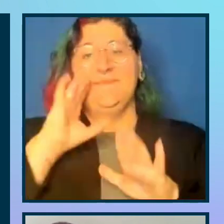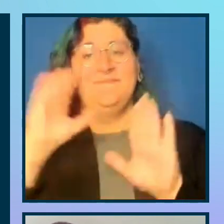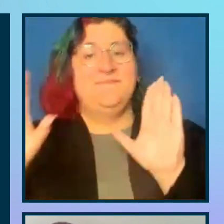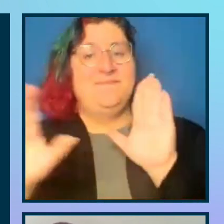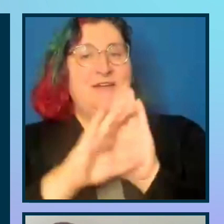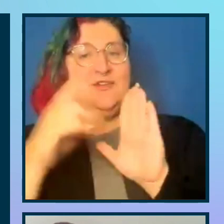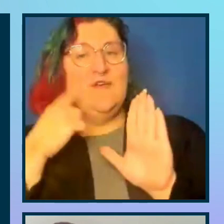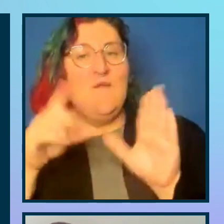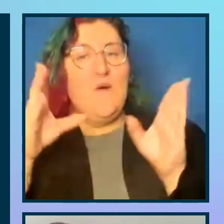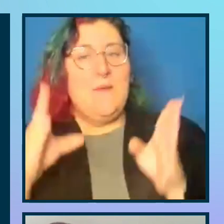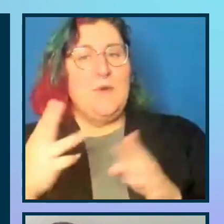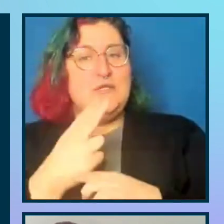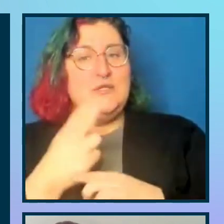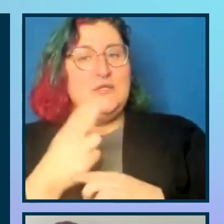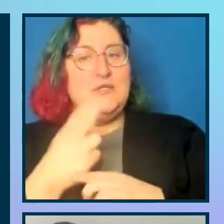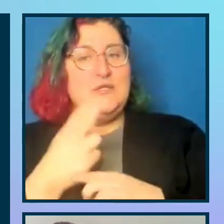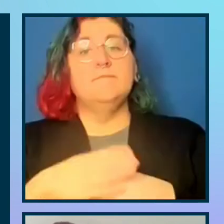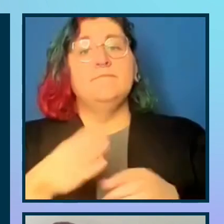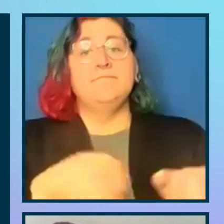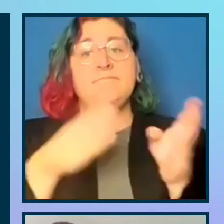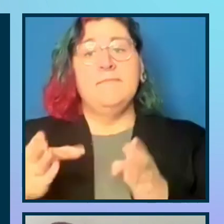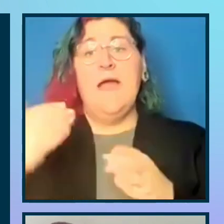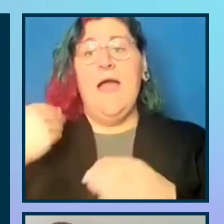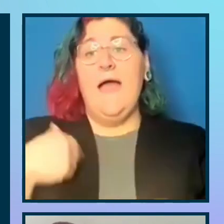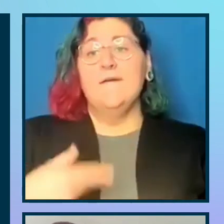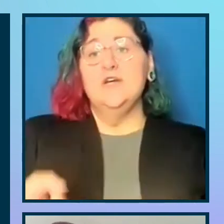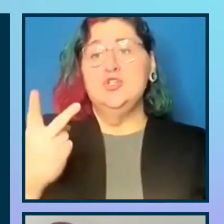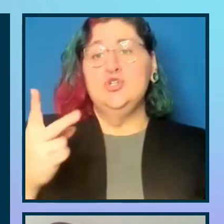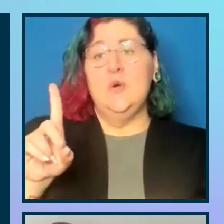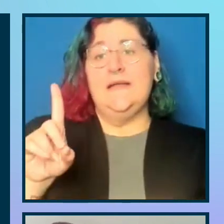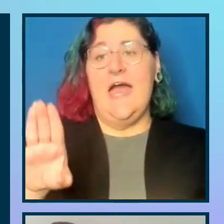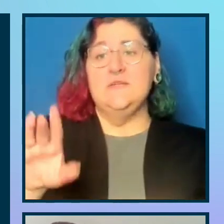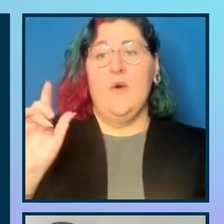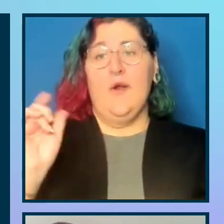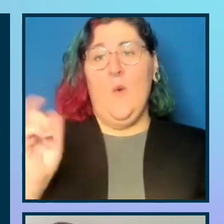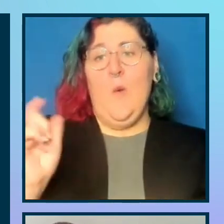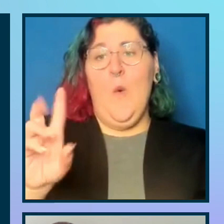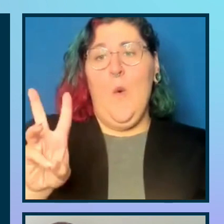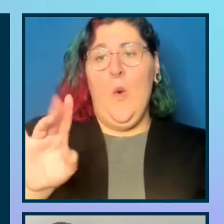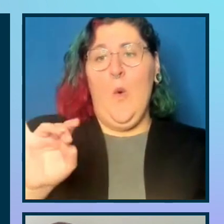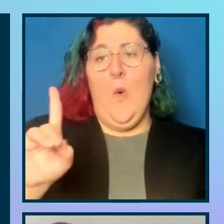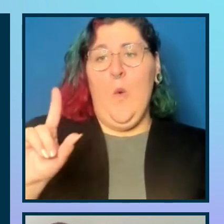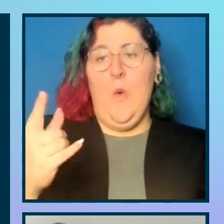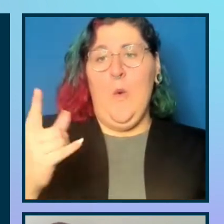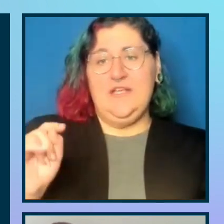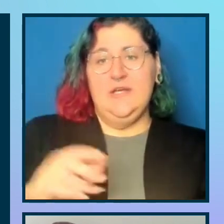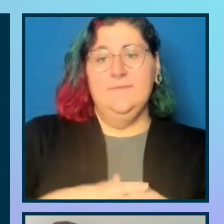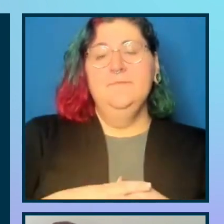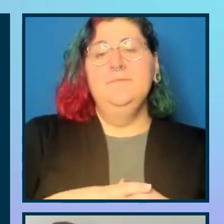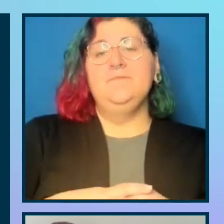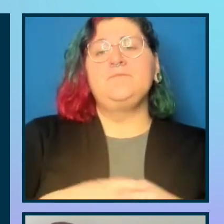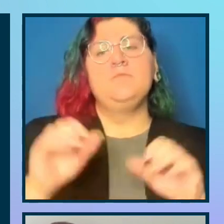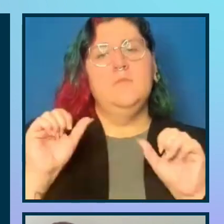landmark, we have two dashboard widgets, one titled Scan Tracker and the other for displaying favorite projects. We can liken each